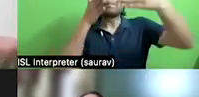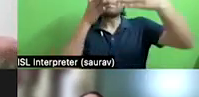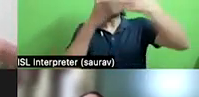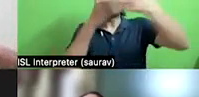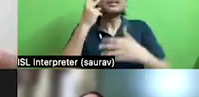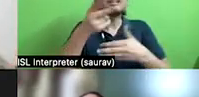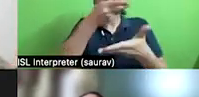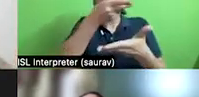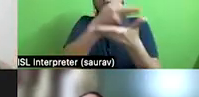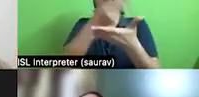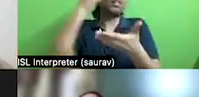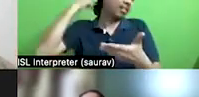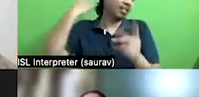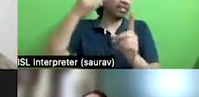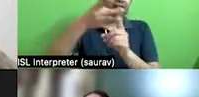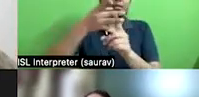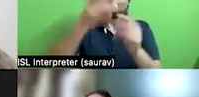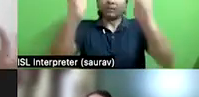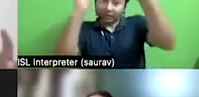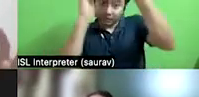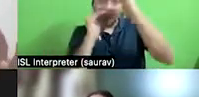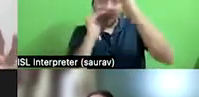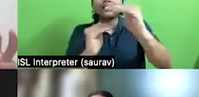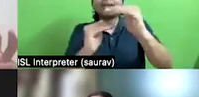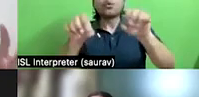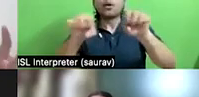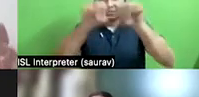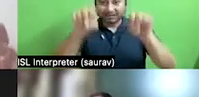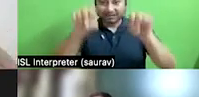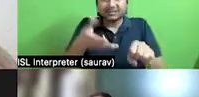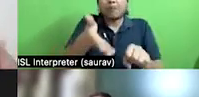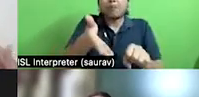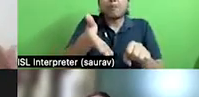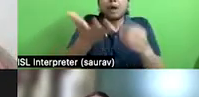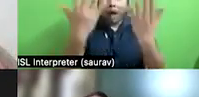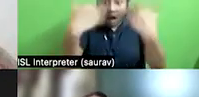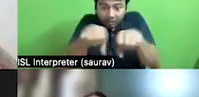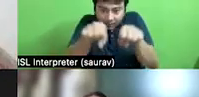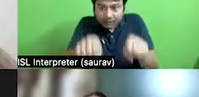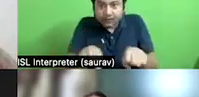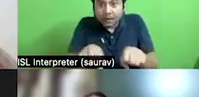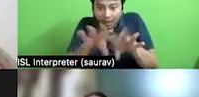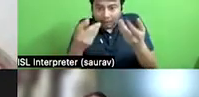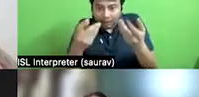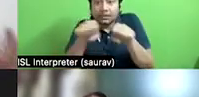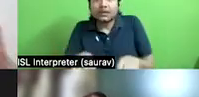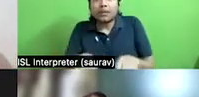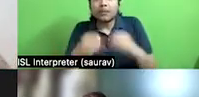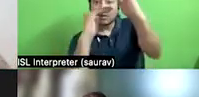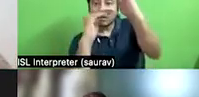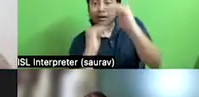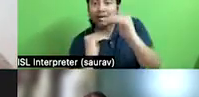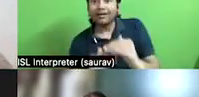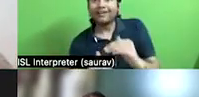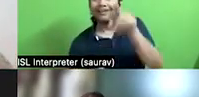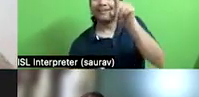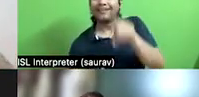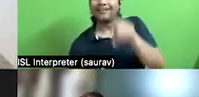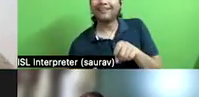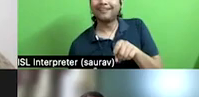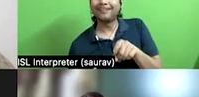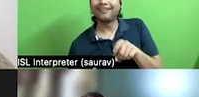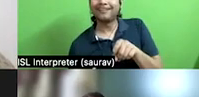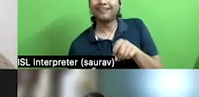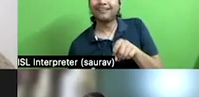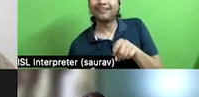then the problem patterns, and then the mental models. So this is what we think is happening. But if we think a little bit